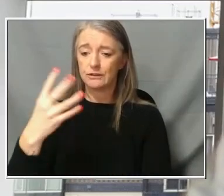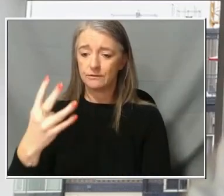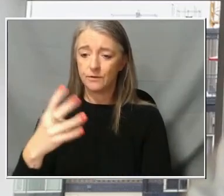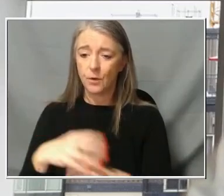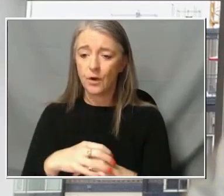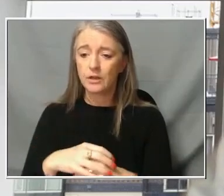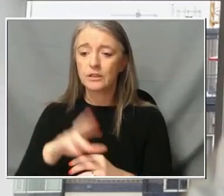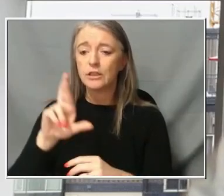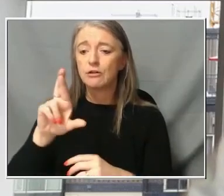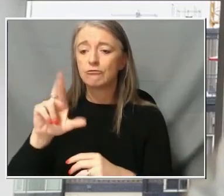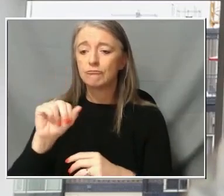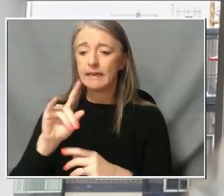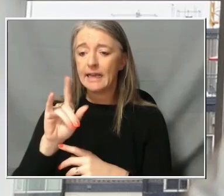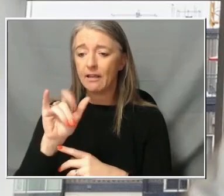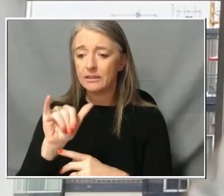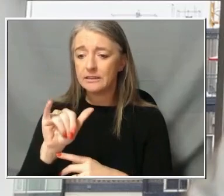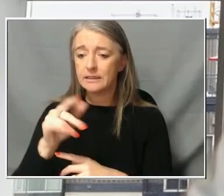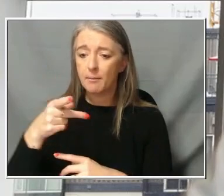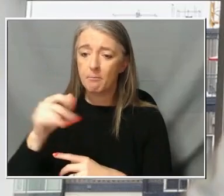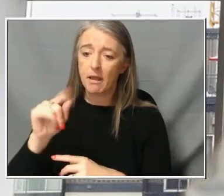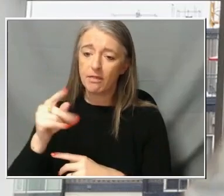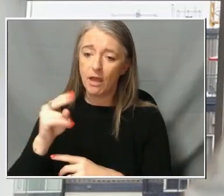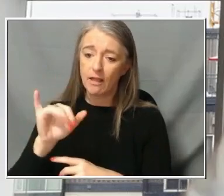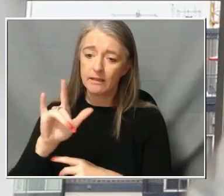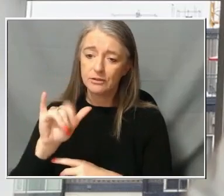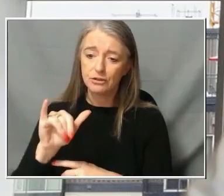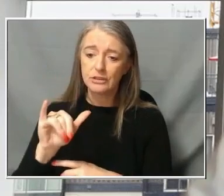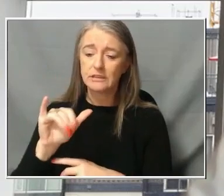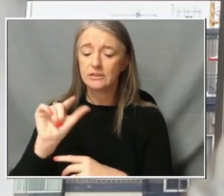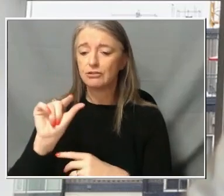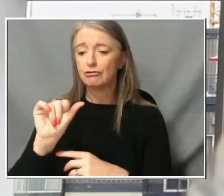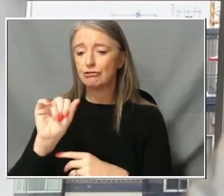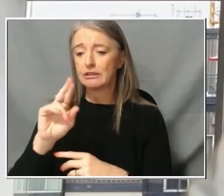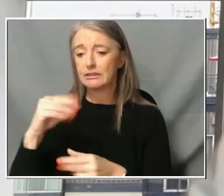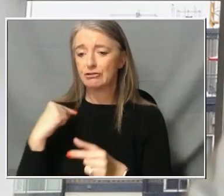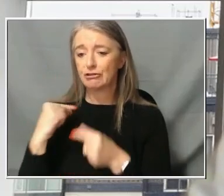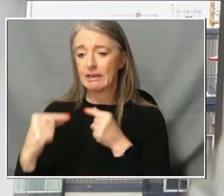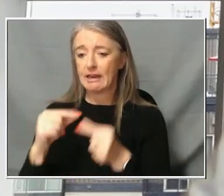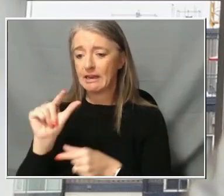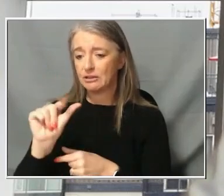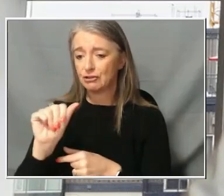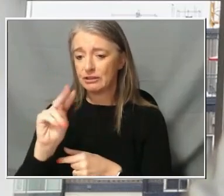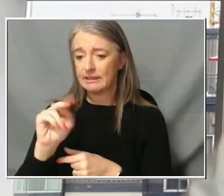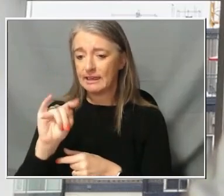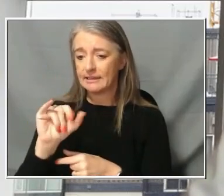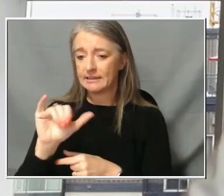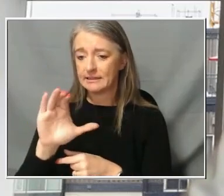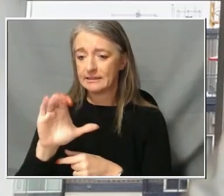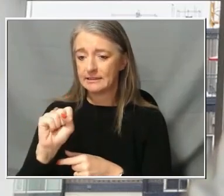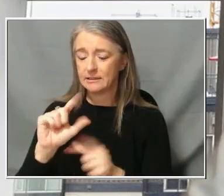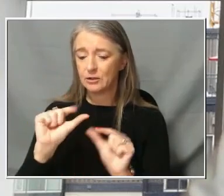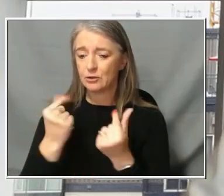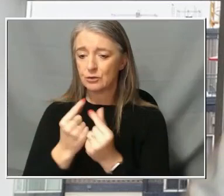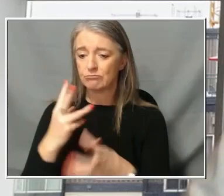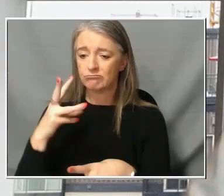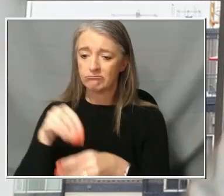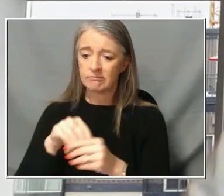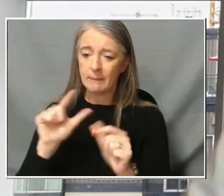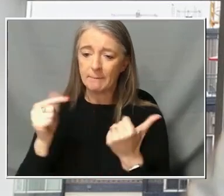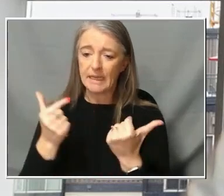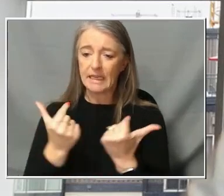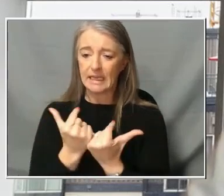and radiologists and pathologists and geneticists joining our group. It's a really big